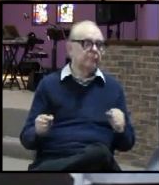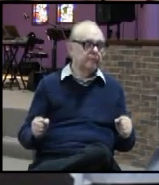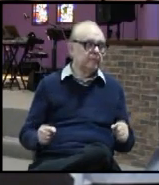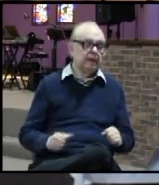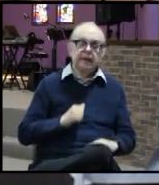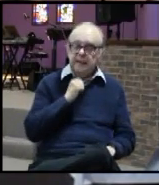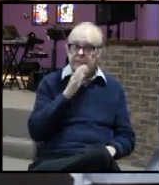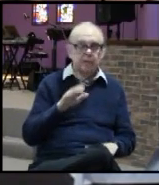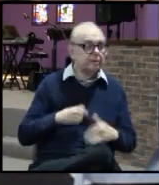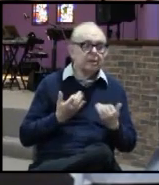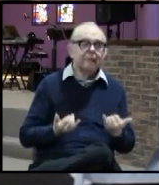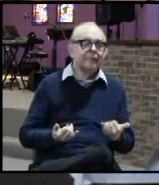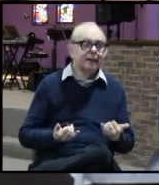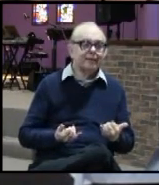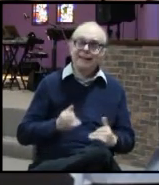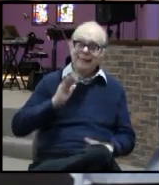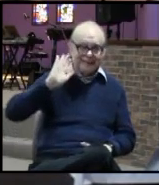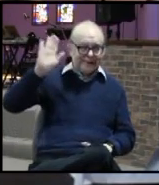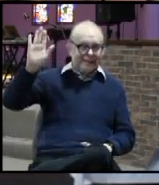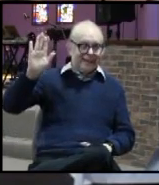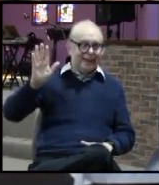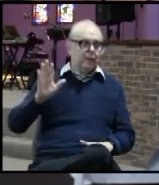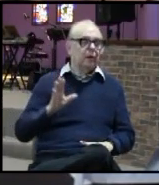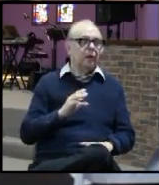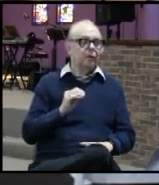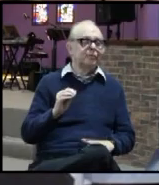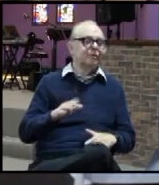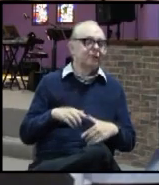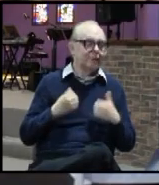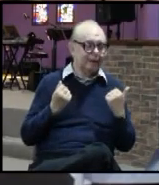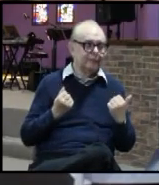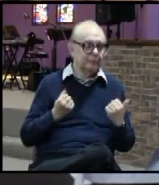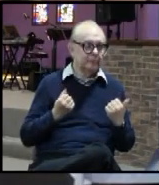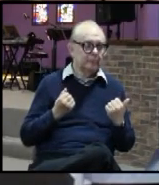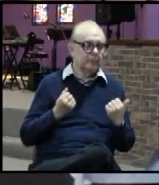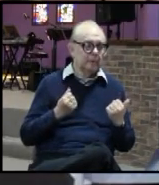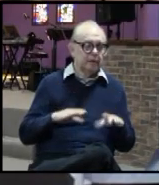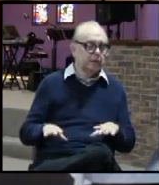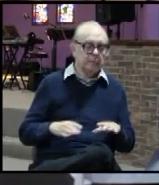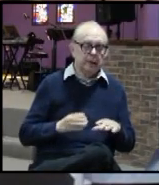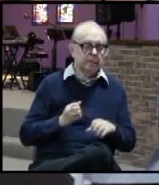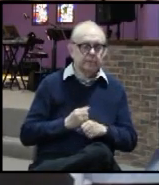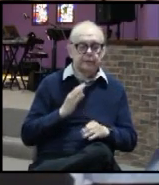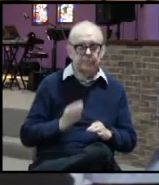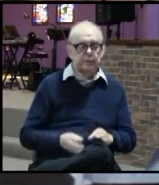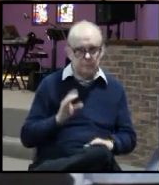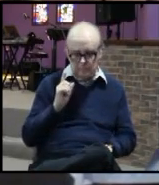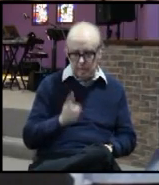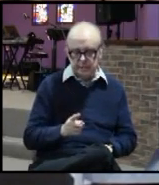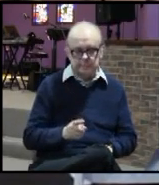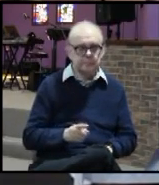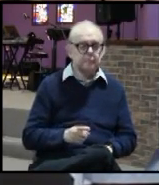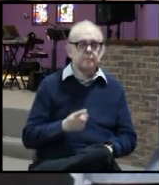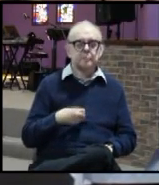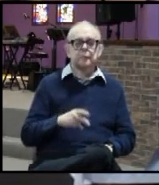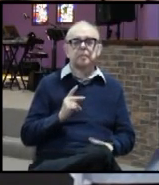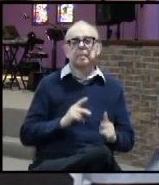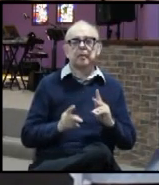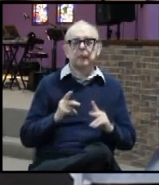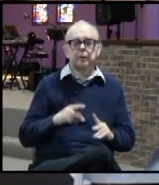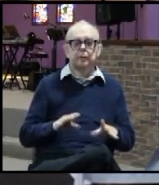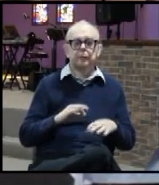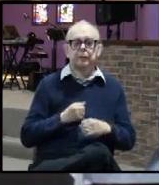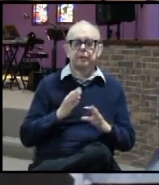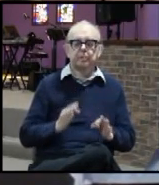yours. It's his. Now, can you still make decisions? Absolutely. He will let you make those